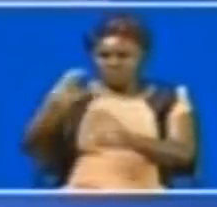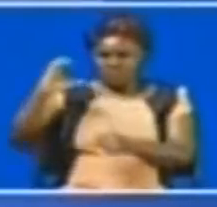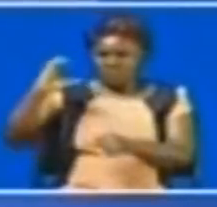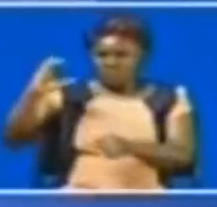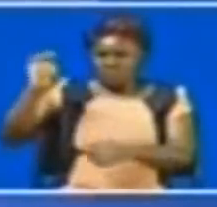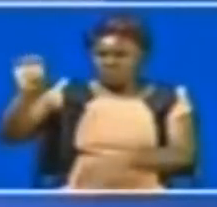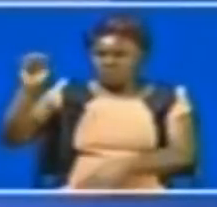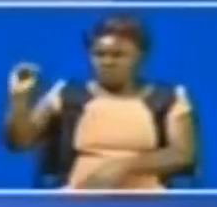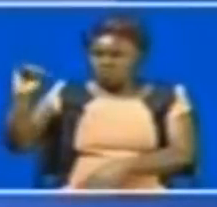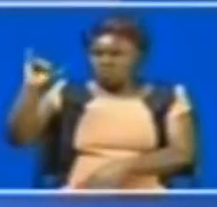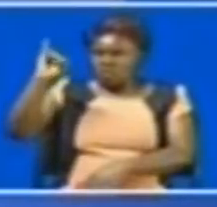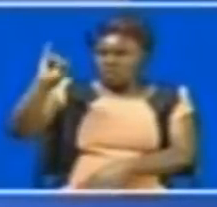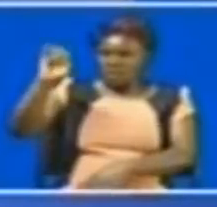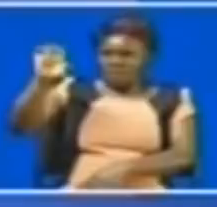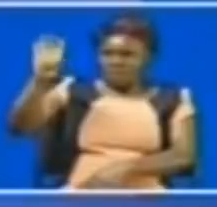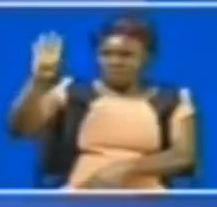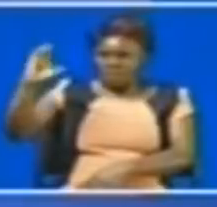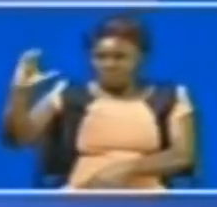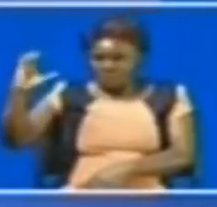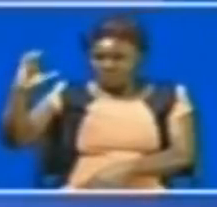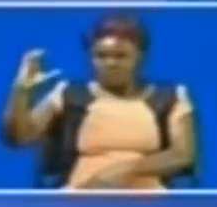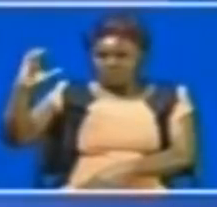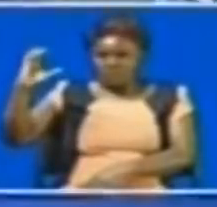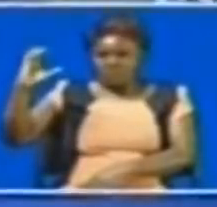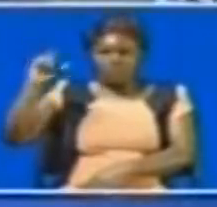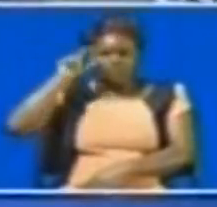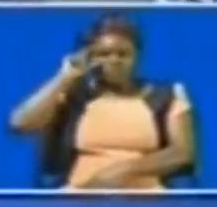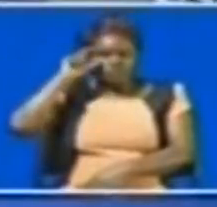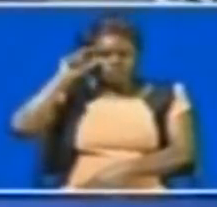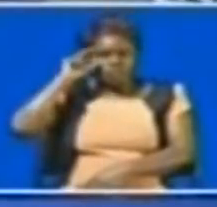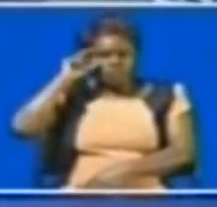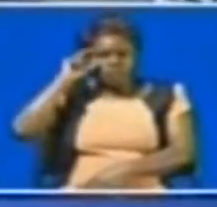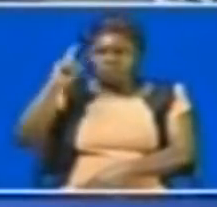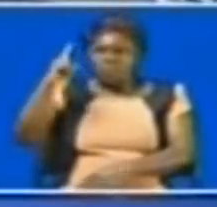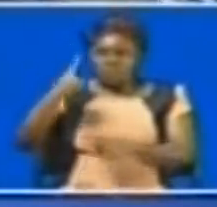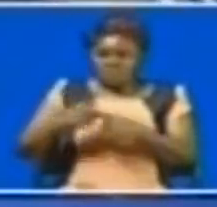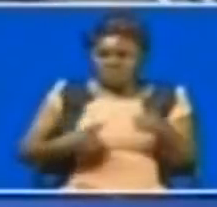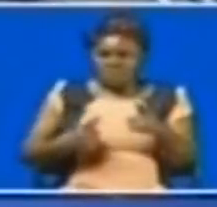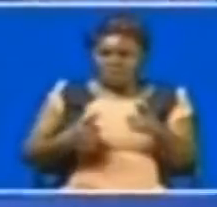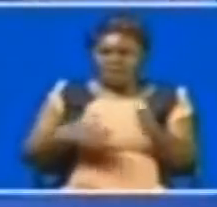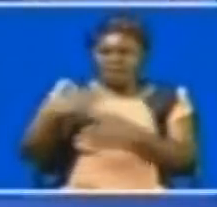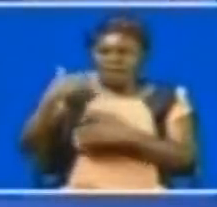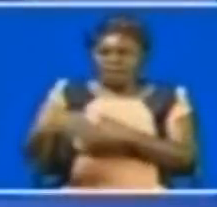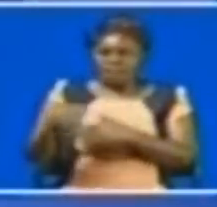CEO, the Independent Electoral and Boundaries Commission, Ezra Chiloba. 1 year